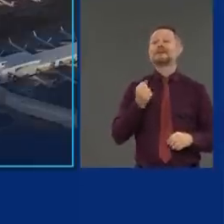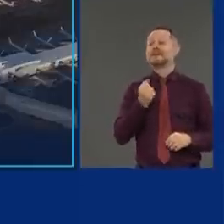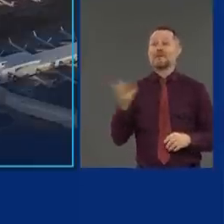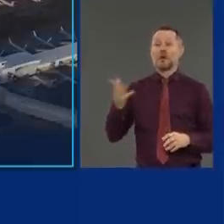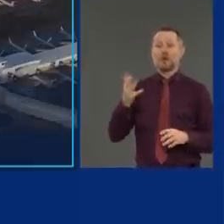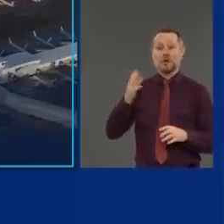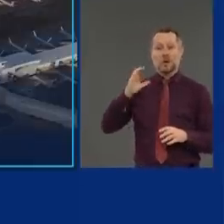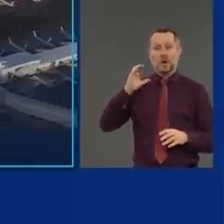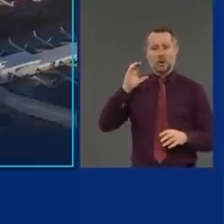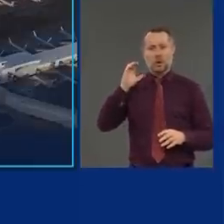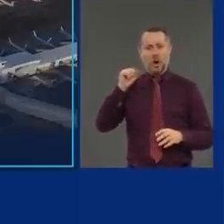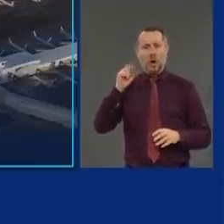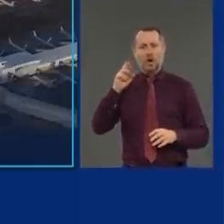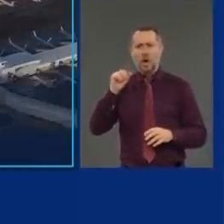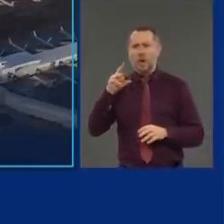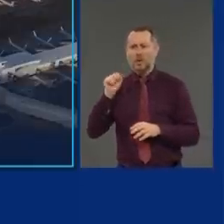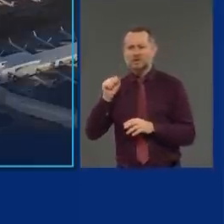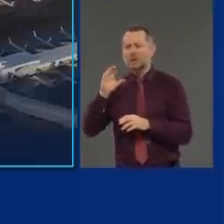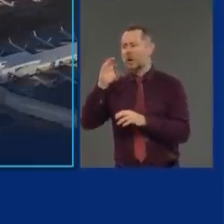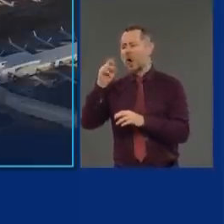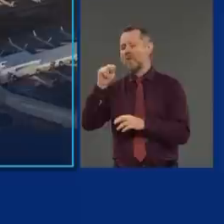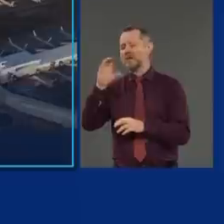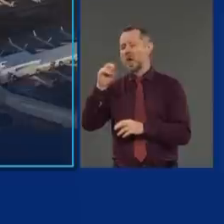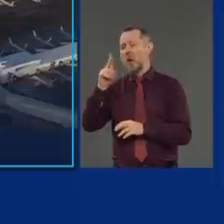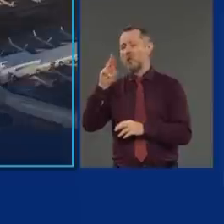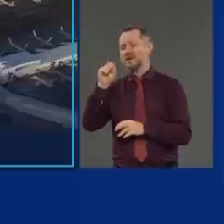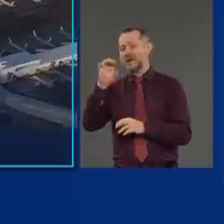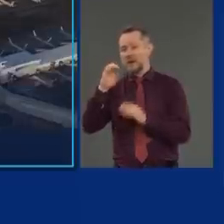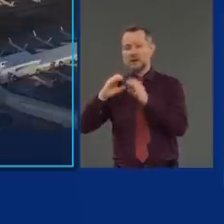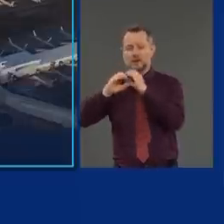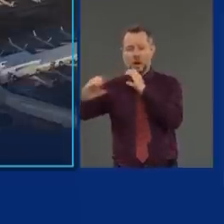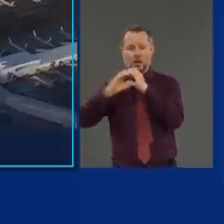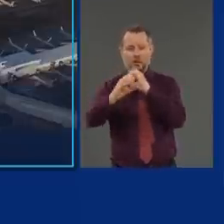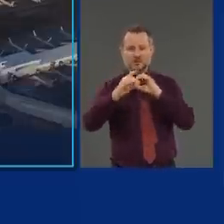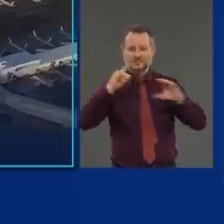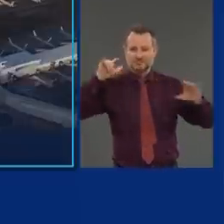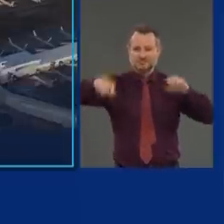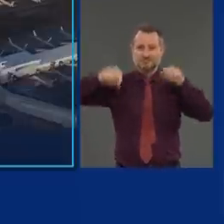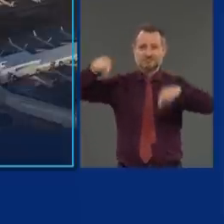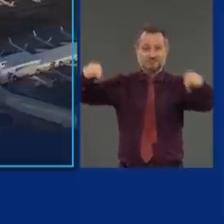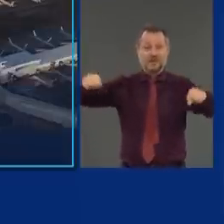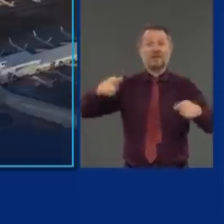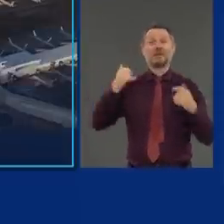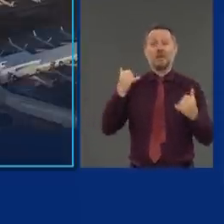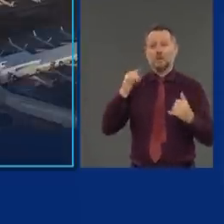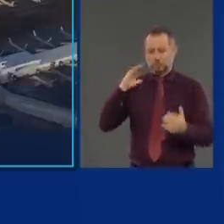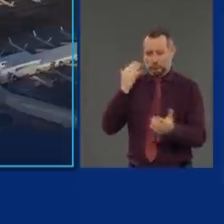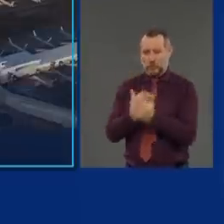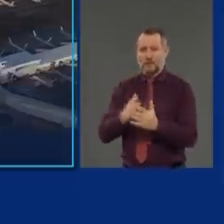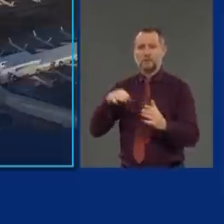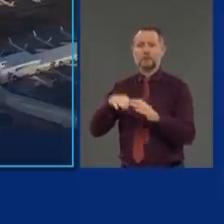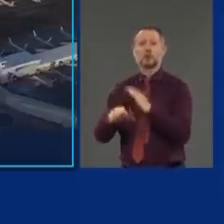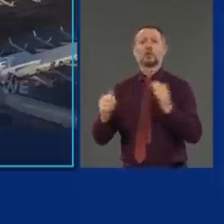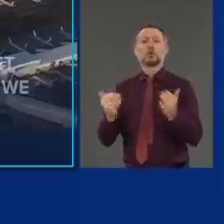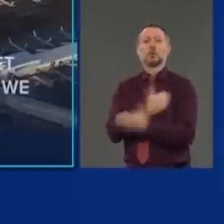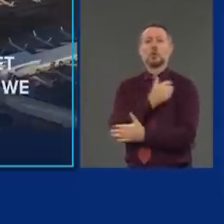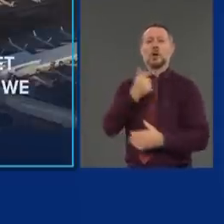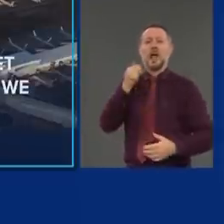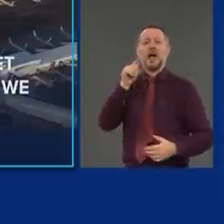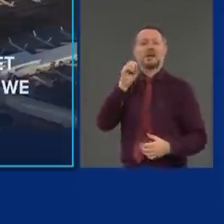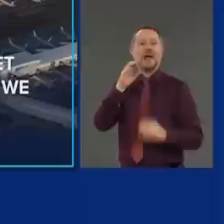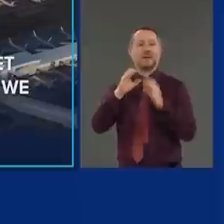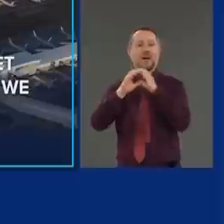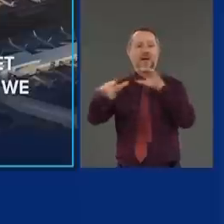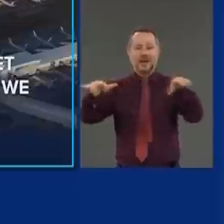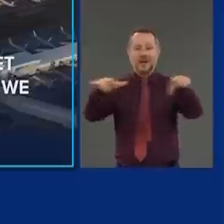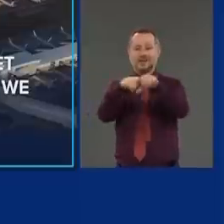of LaGuardia's passengers now, right now today, come into a new gate and a new concourse. Today we celebrate the